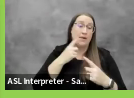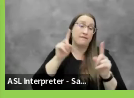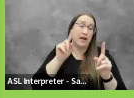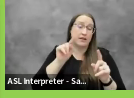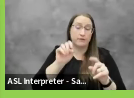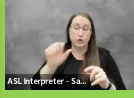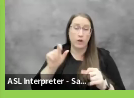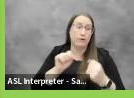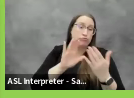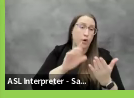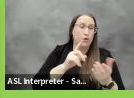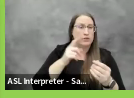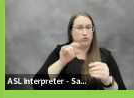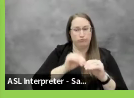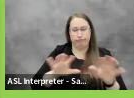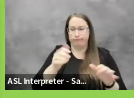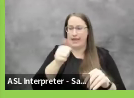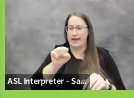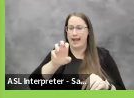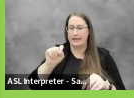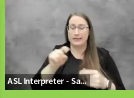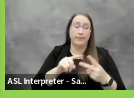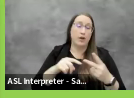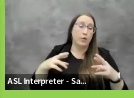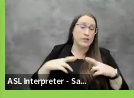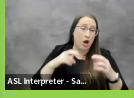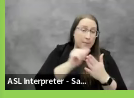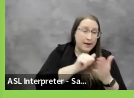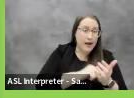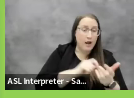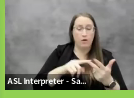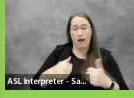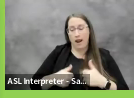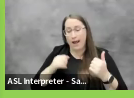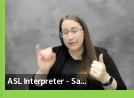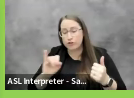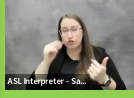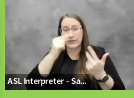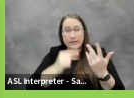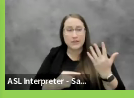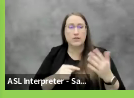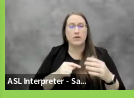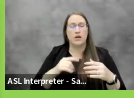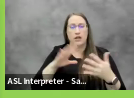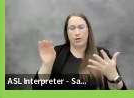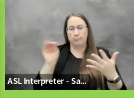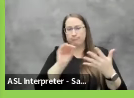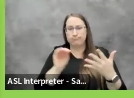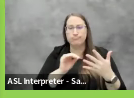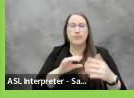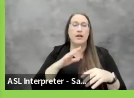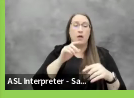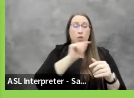assets at your passing. If you have retirement accounts or life insurance, you can simply go to those institutions